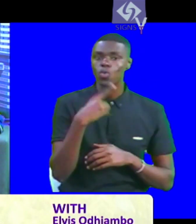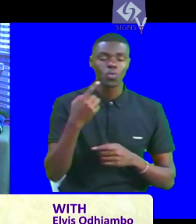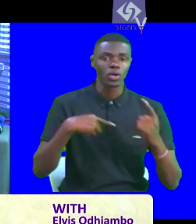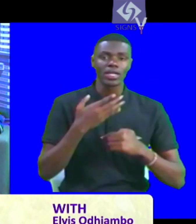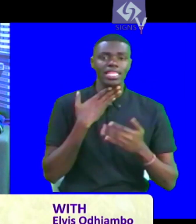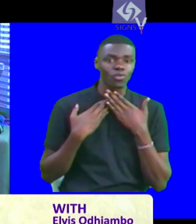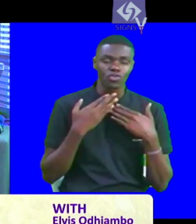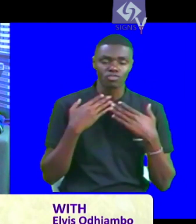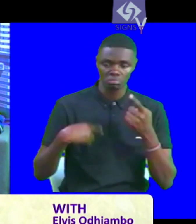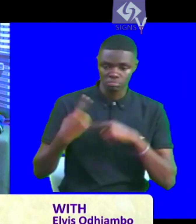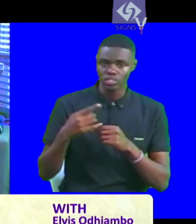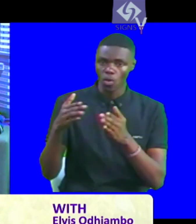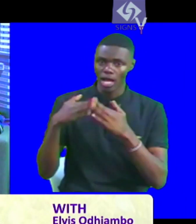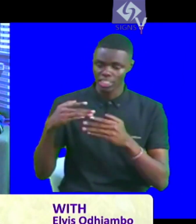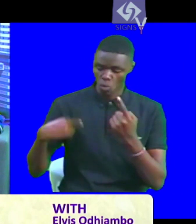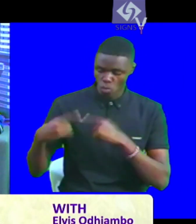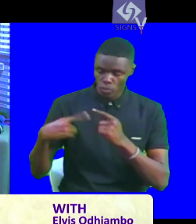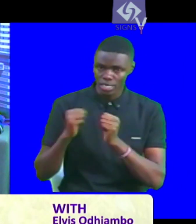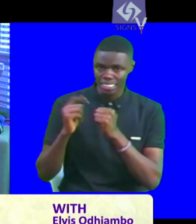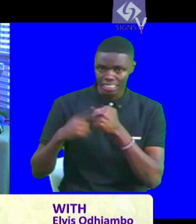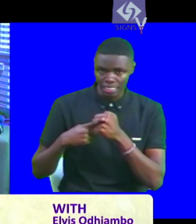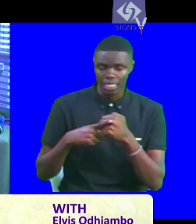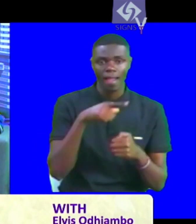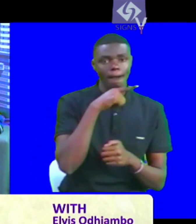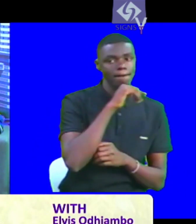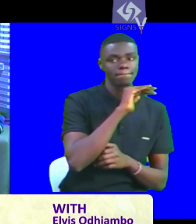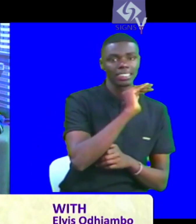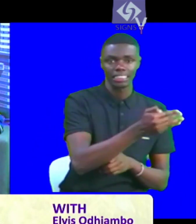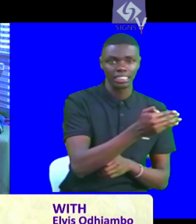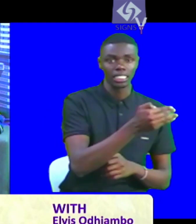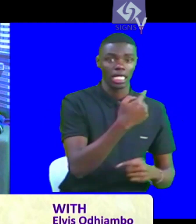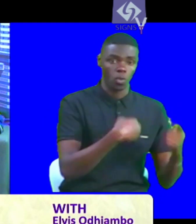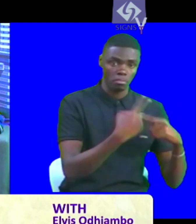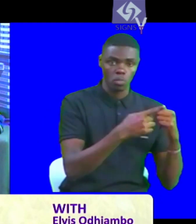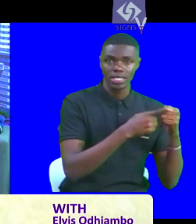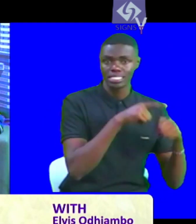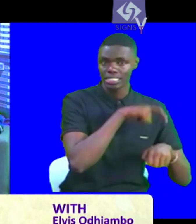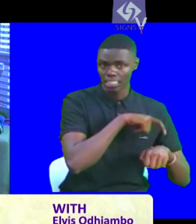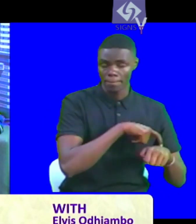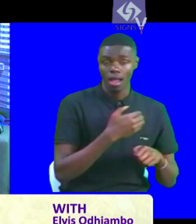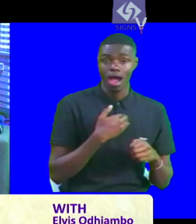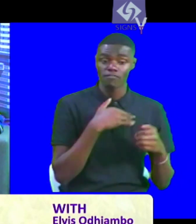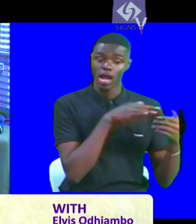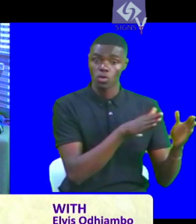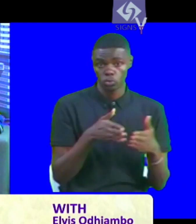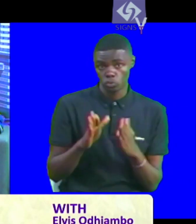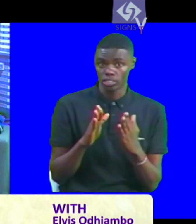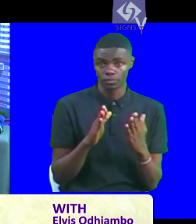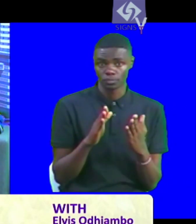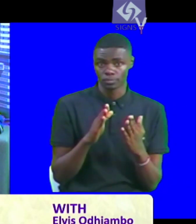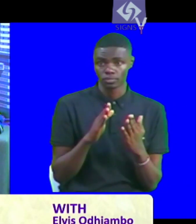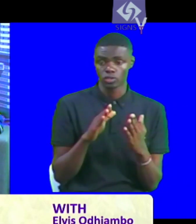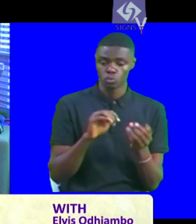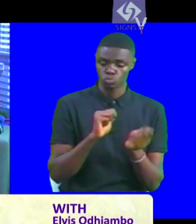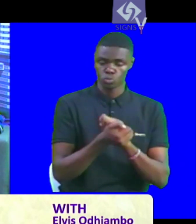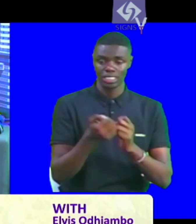coveted FA Cup Community Shield? Arsenal have won it 16 times. Up hivi Manchester City on the hand, they have won it 6 times. Well,